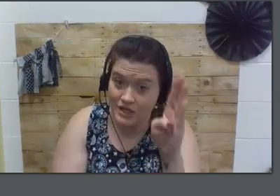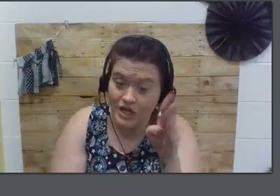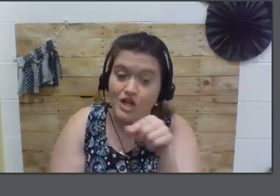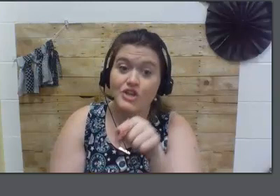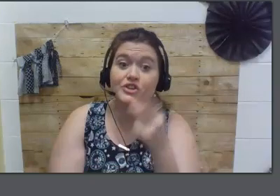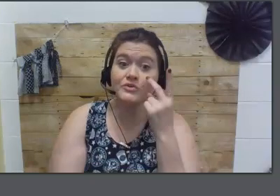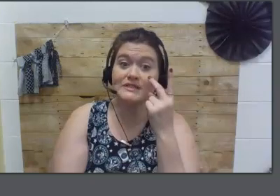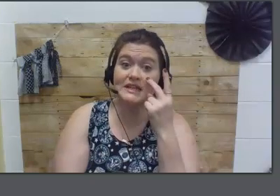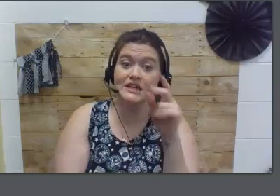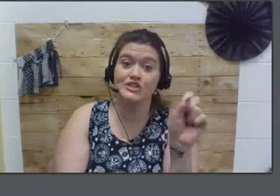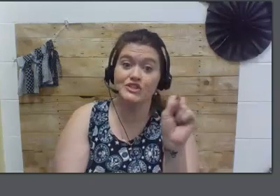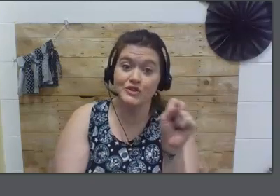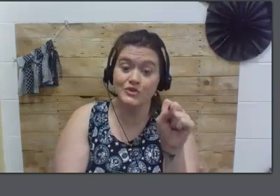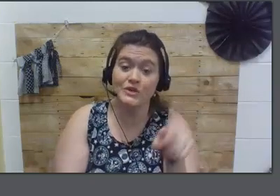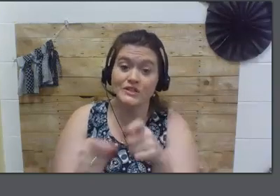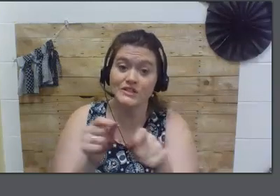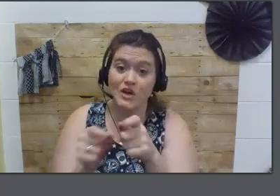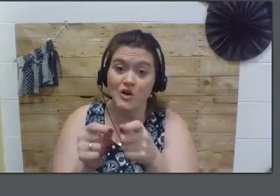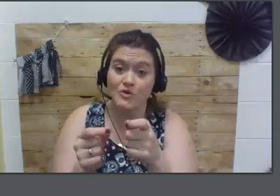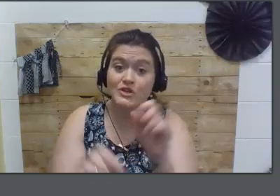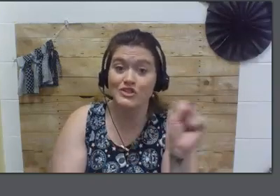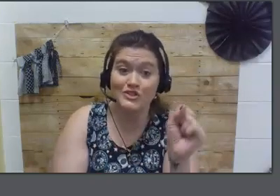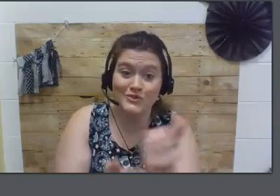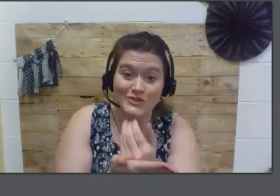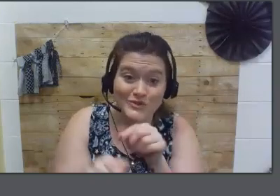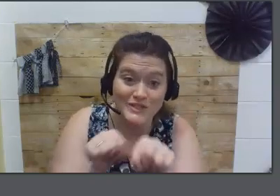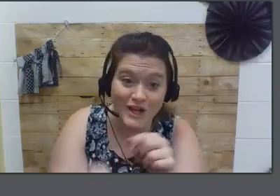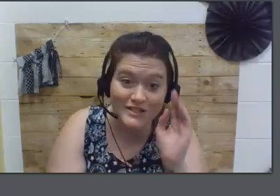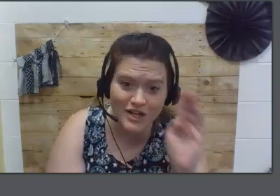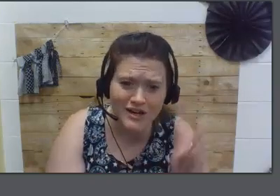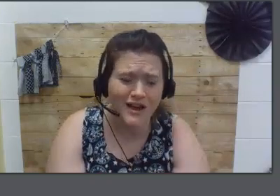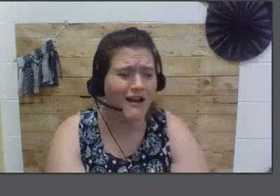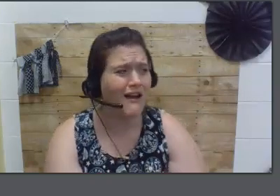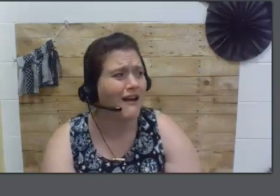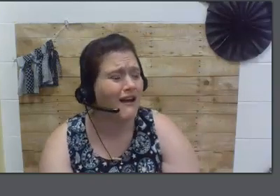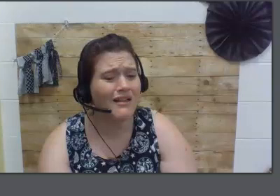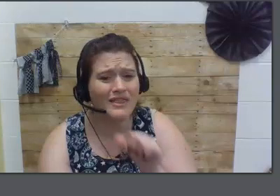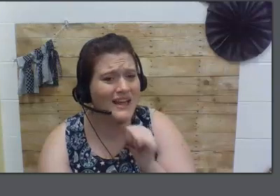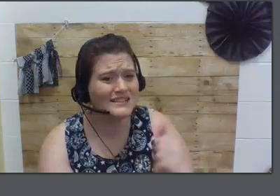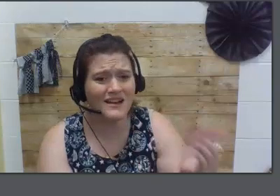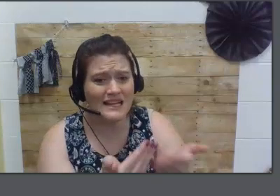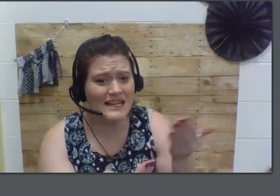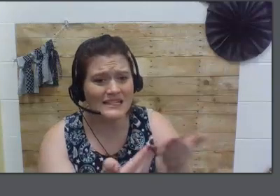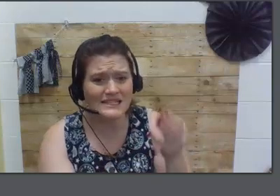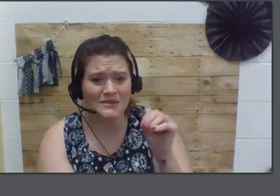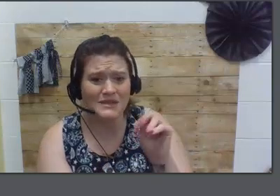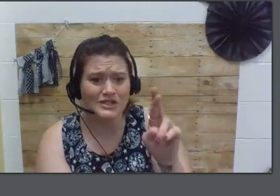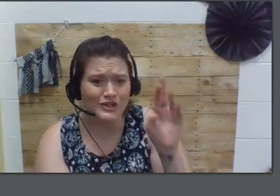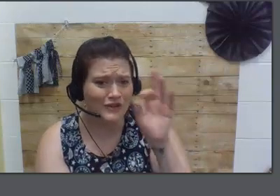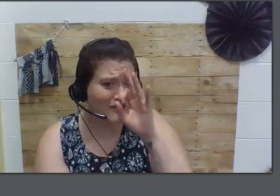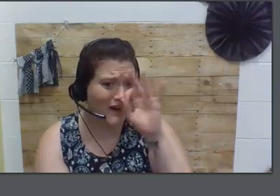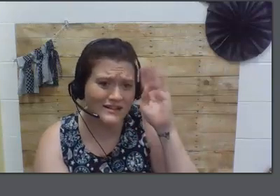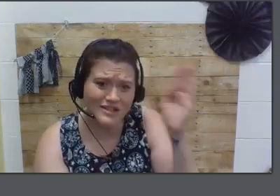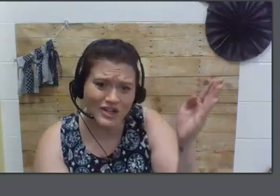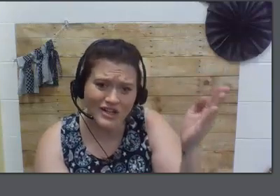socks, sir? You see Sue sew Sue's new socks, sir. That's not easy,